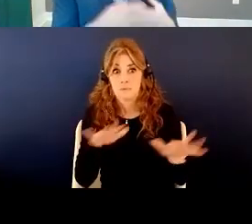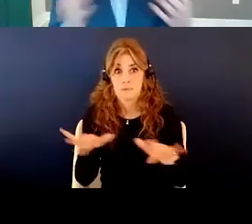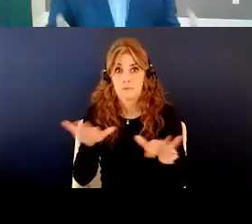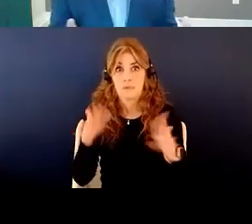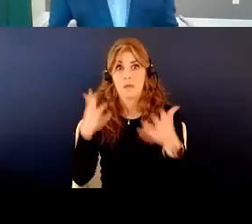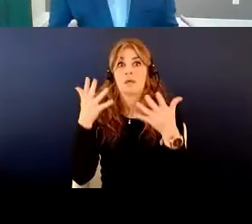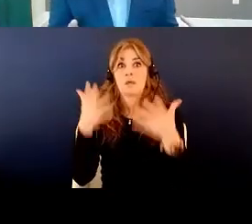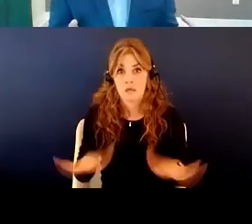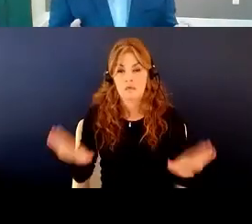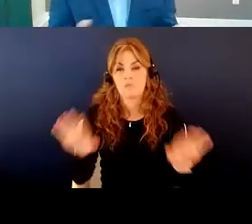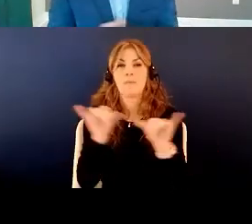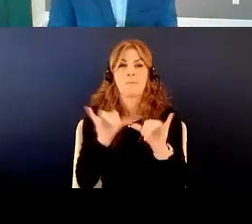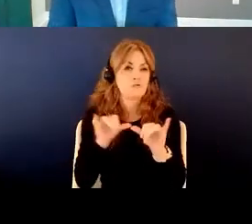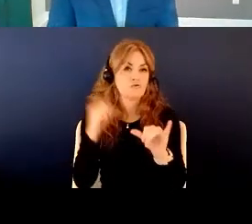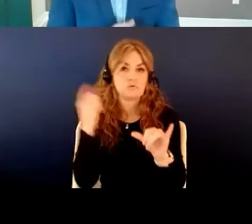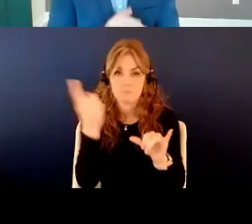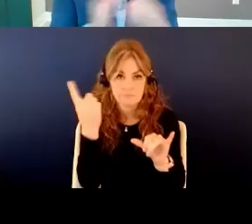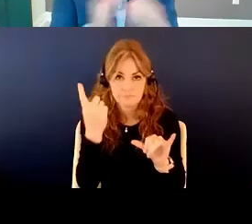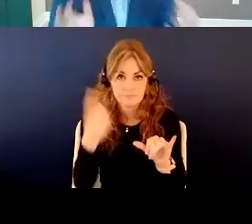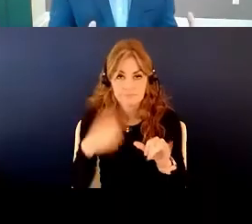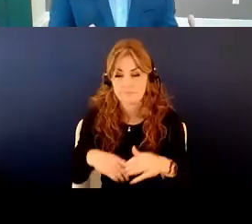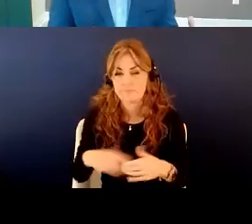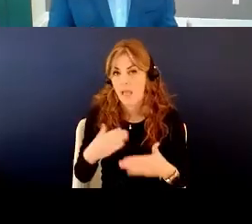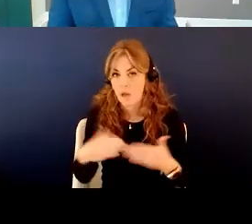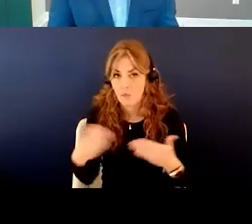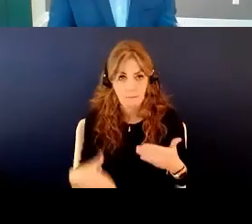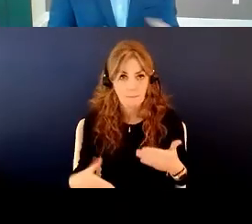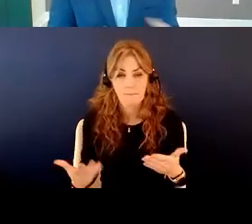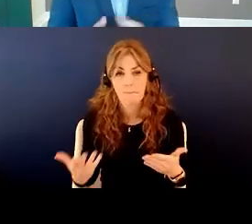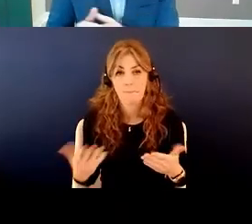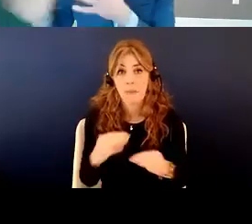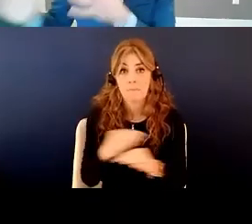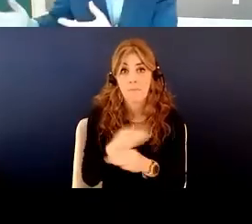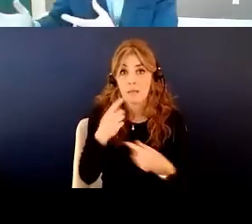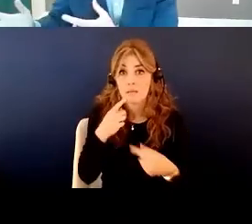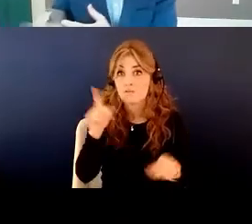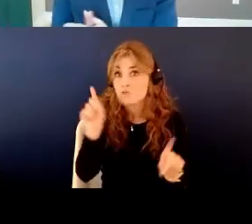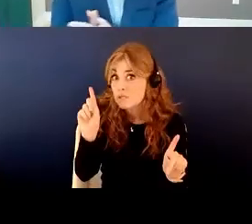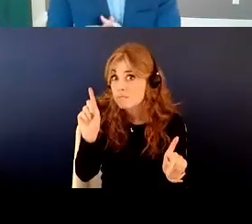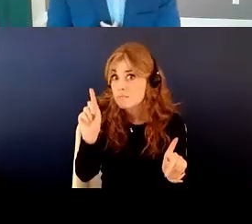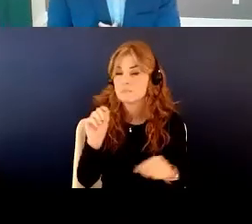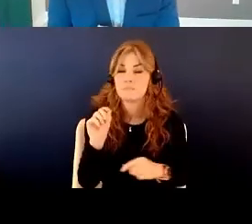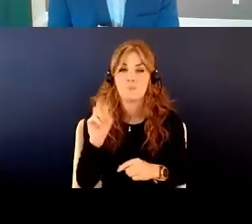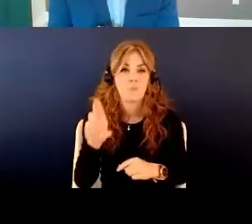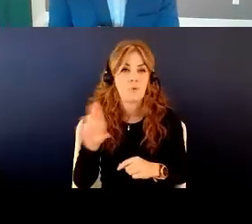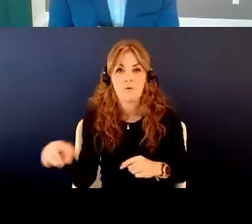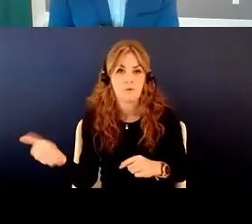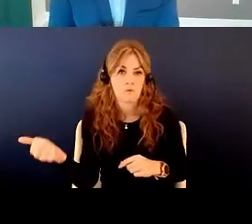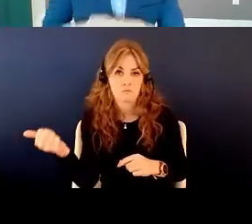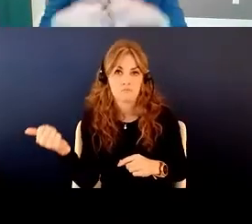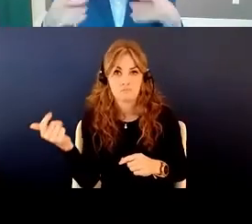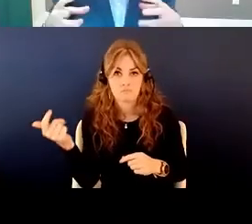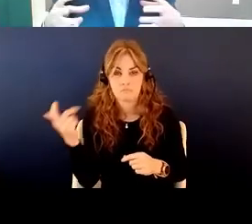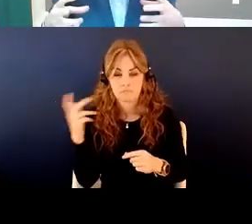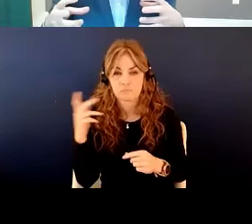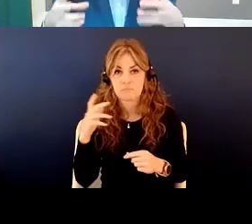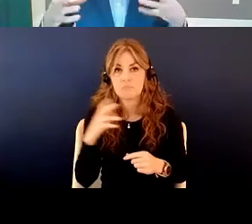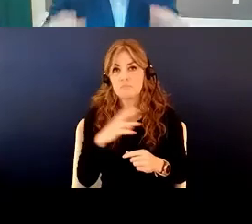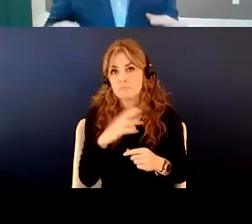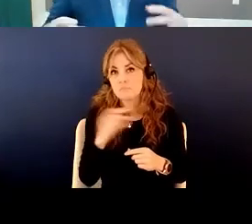measure some outcome. Maybe it's math achievement, maybe it's some other outcome that you're interested in. And